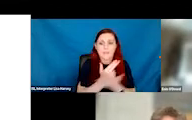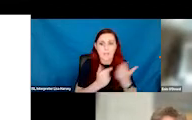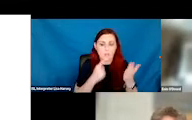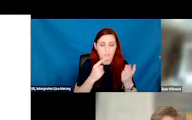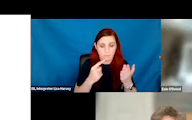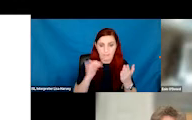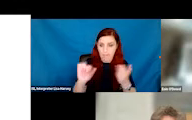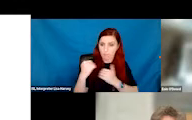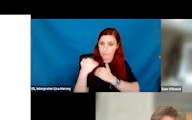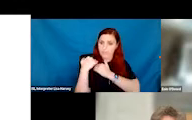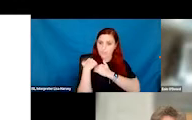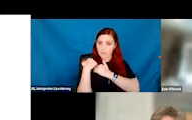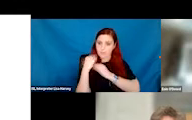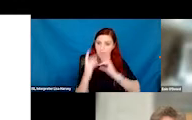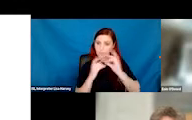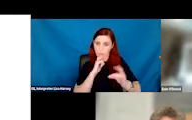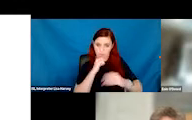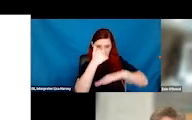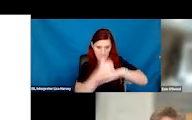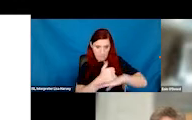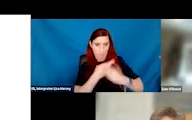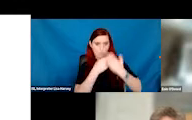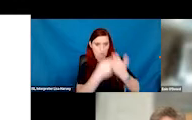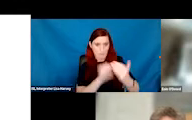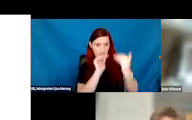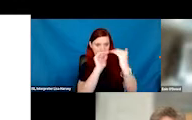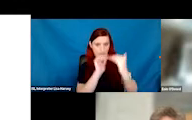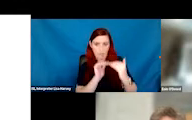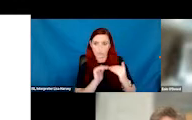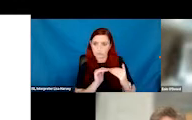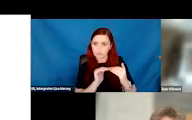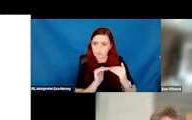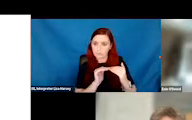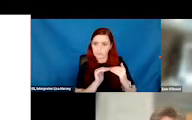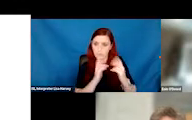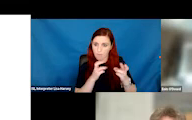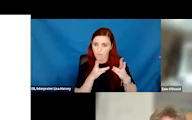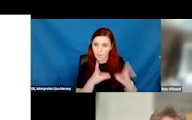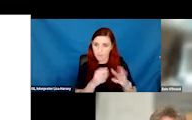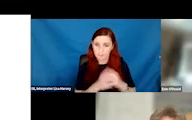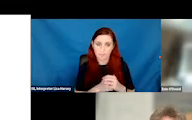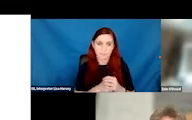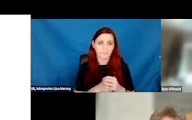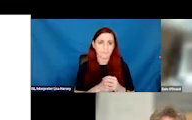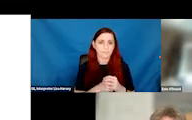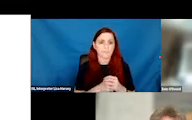that our minimum requirements are being met in a proper way.